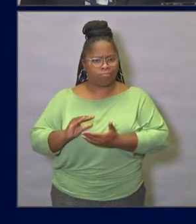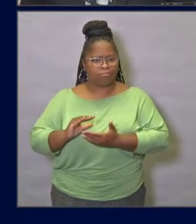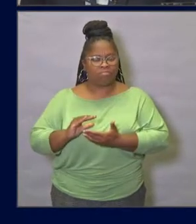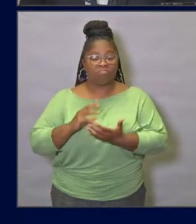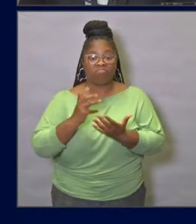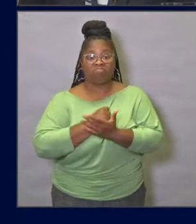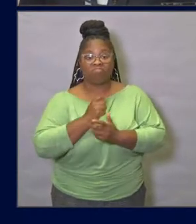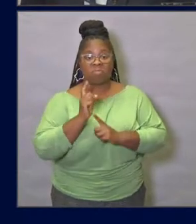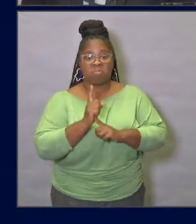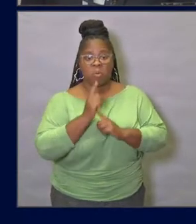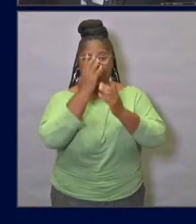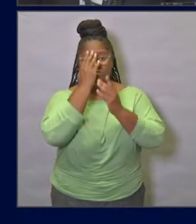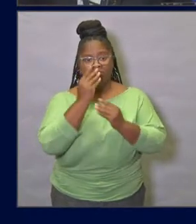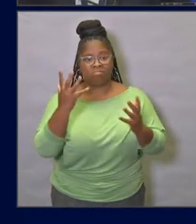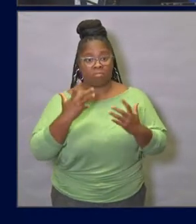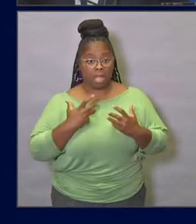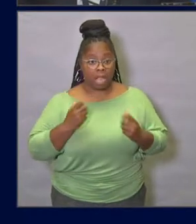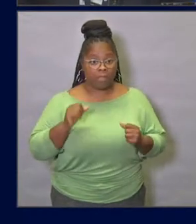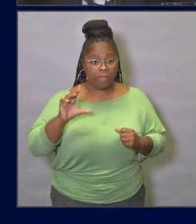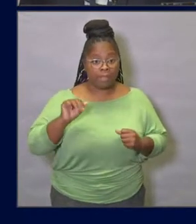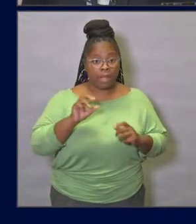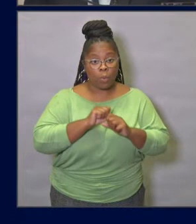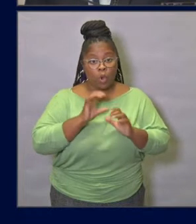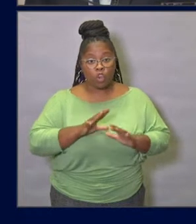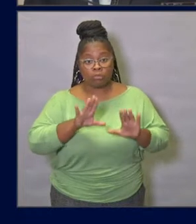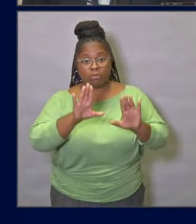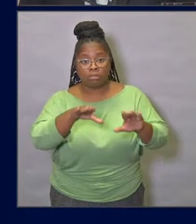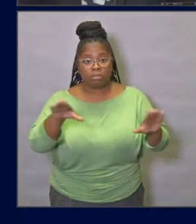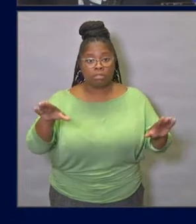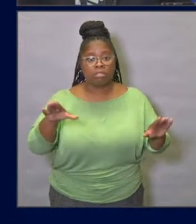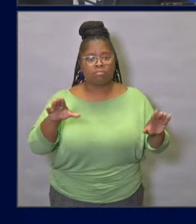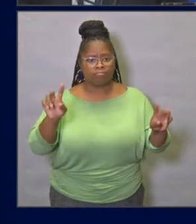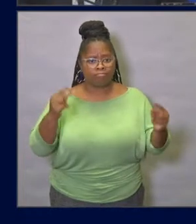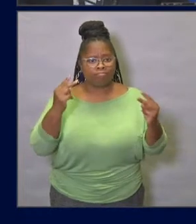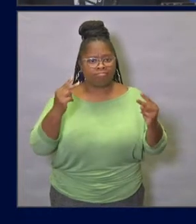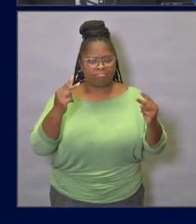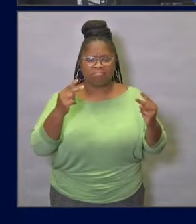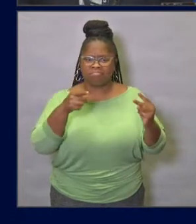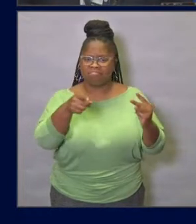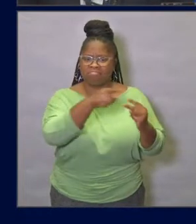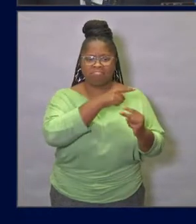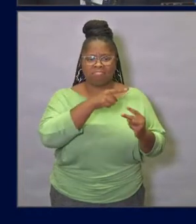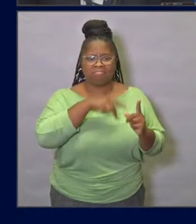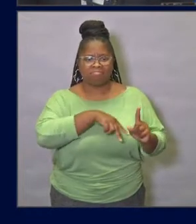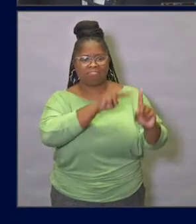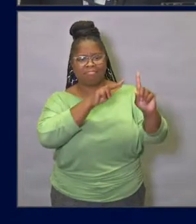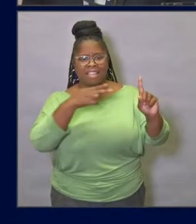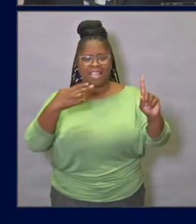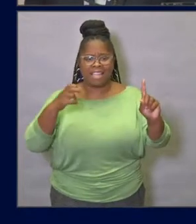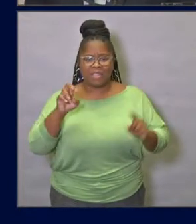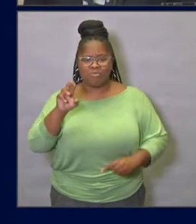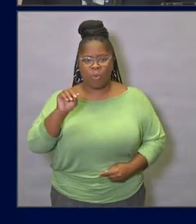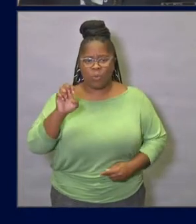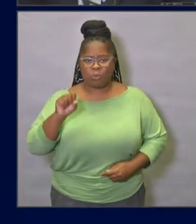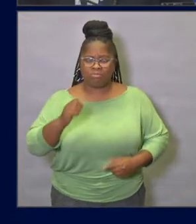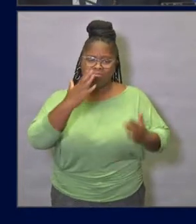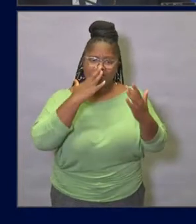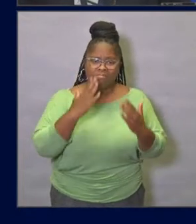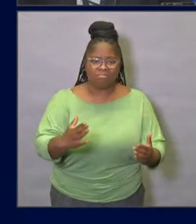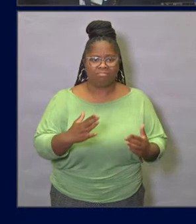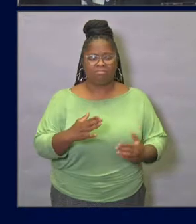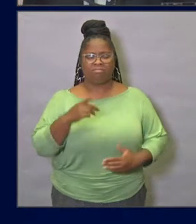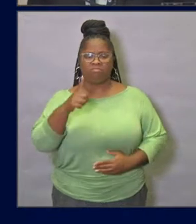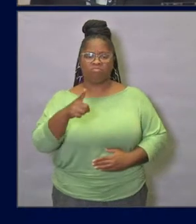LA County. You're truly among the heroes of this pandemic. You've been at the front lines courageously